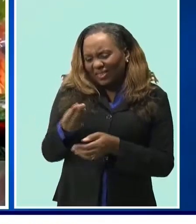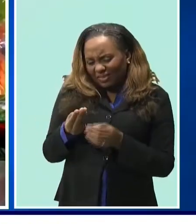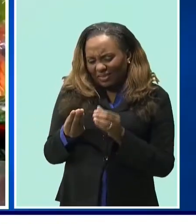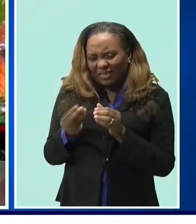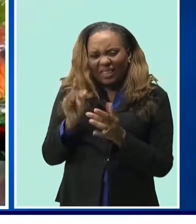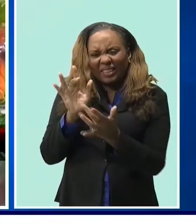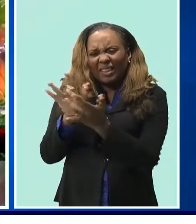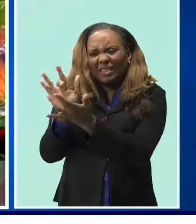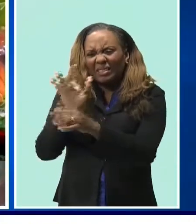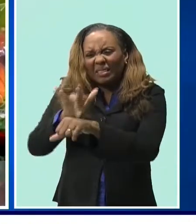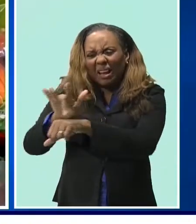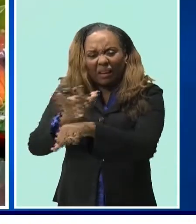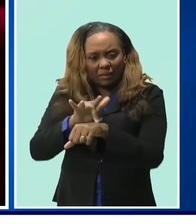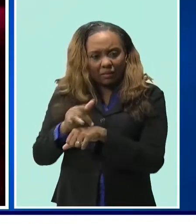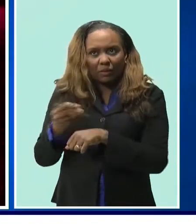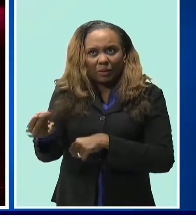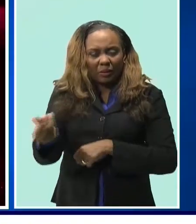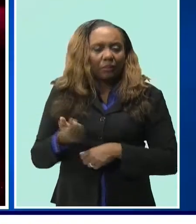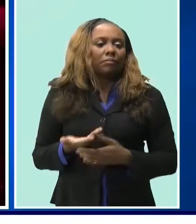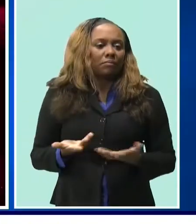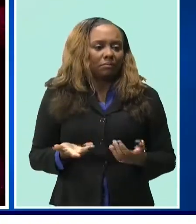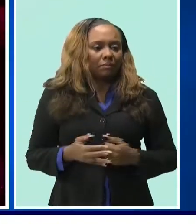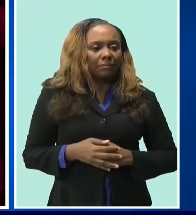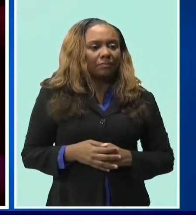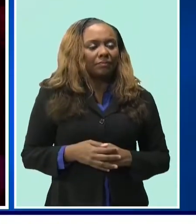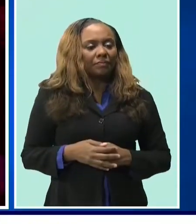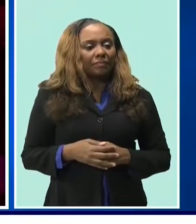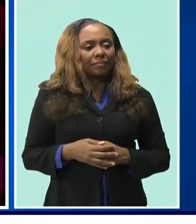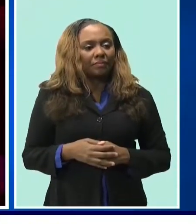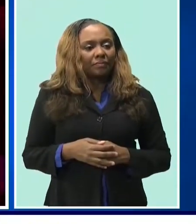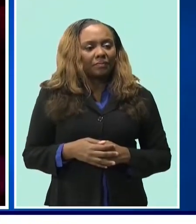for coping with COVID-19.